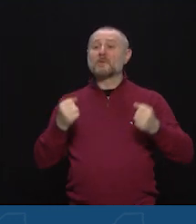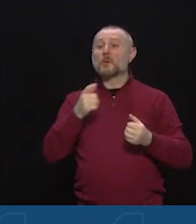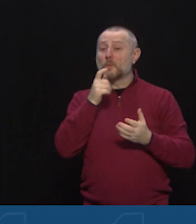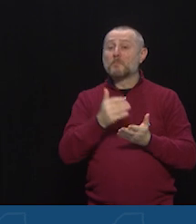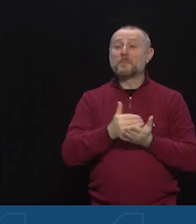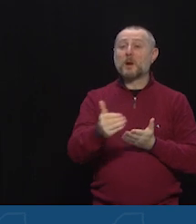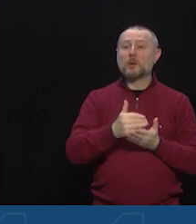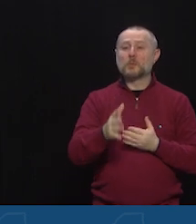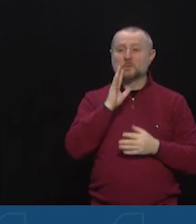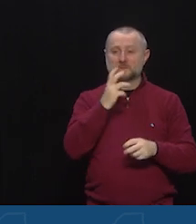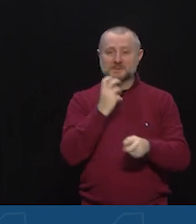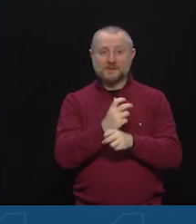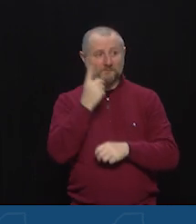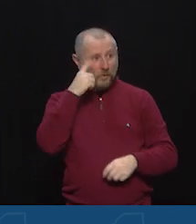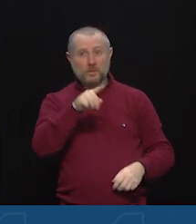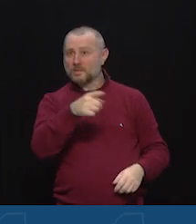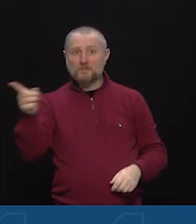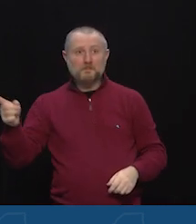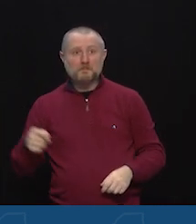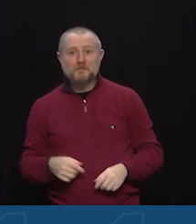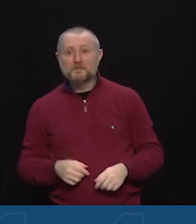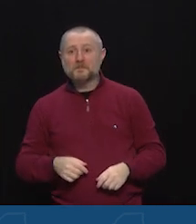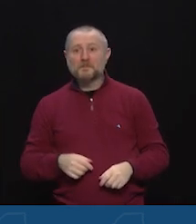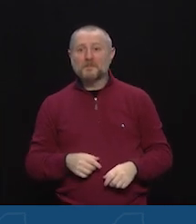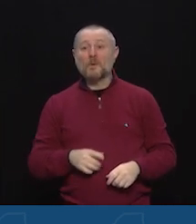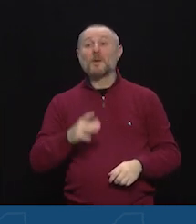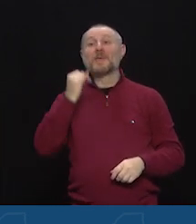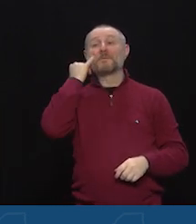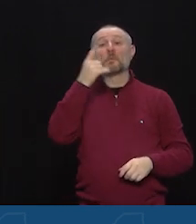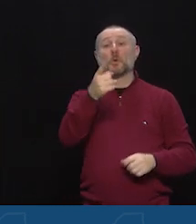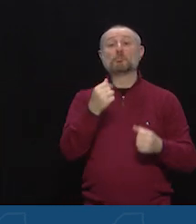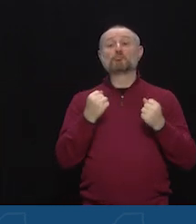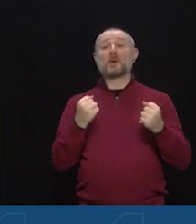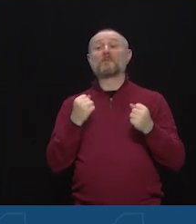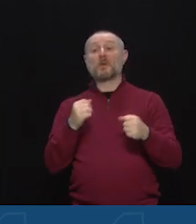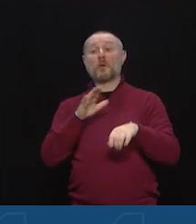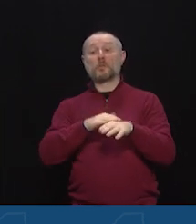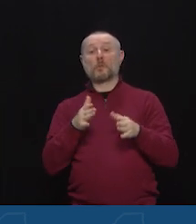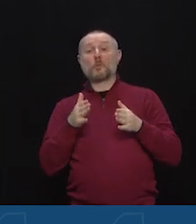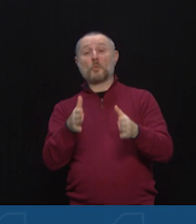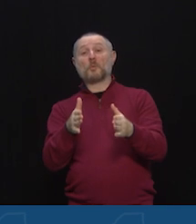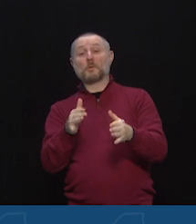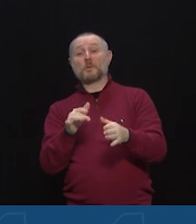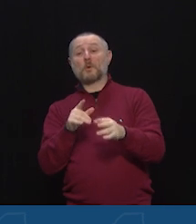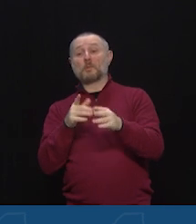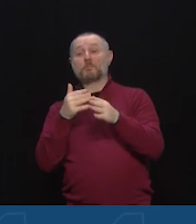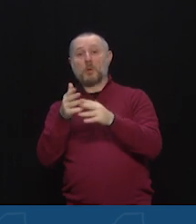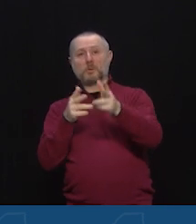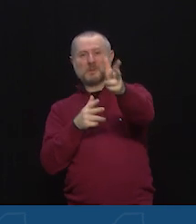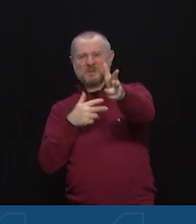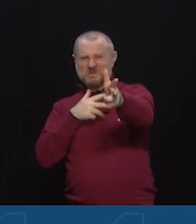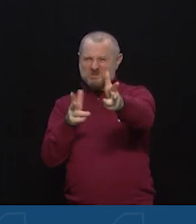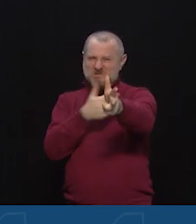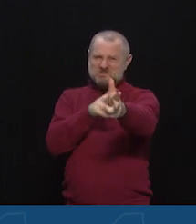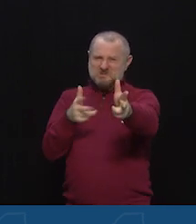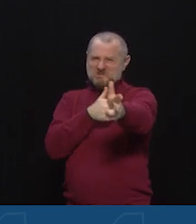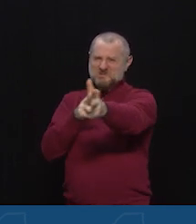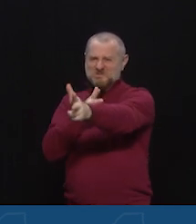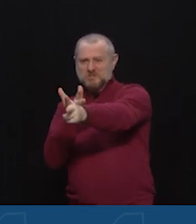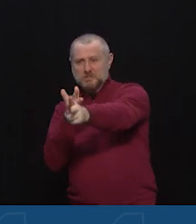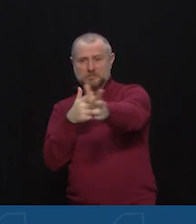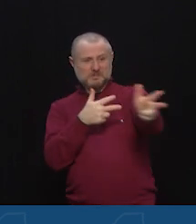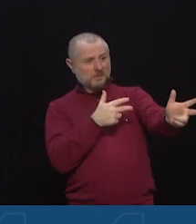there. If you are out on the roadway, you are making their job more difficult and more